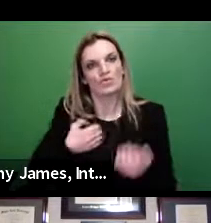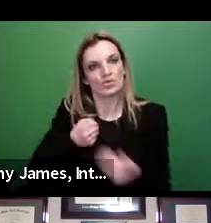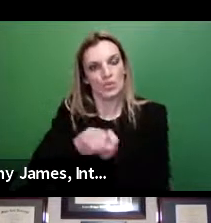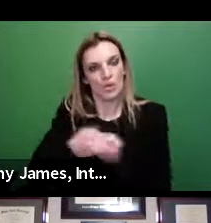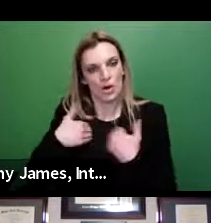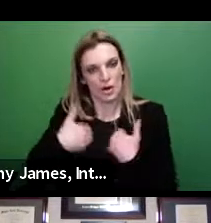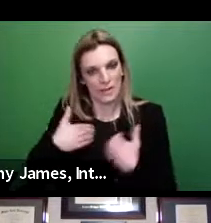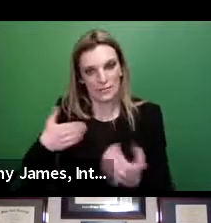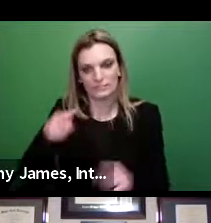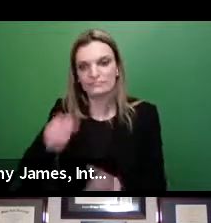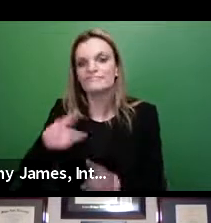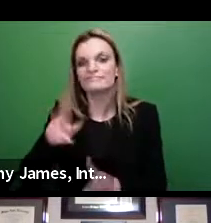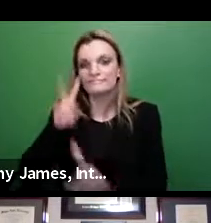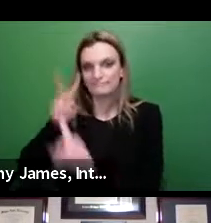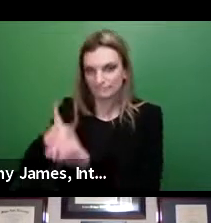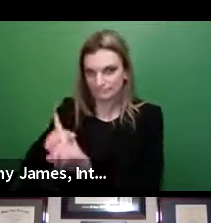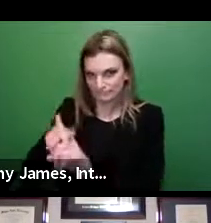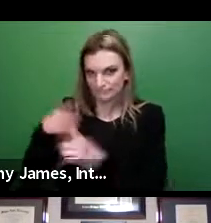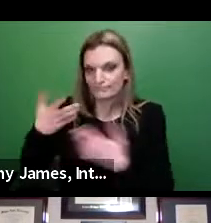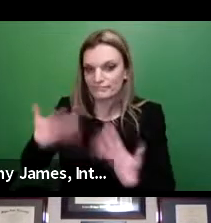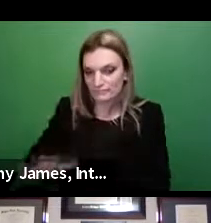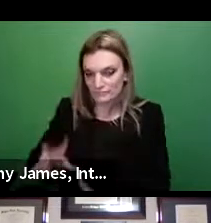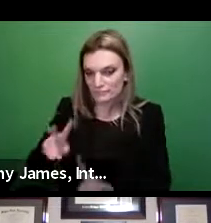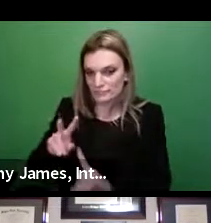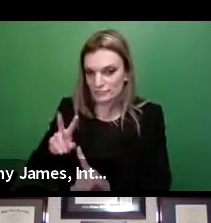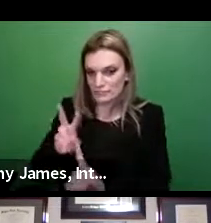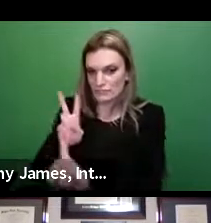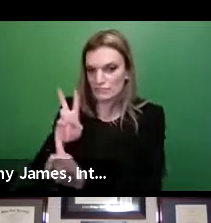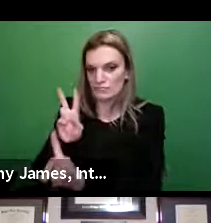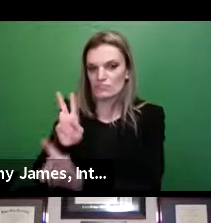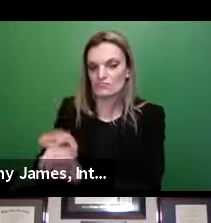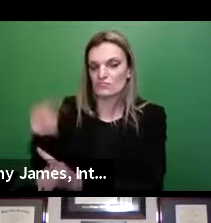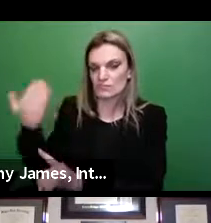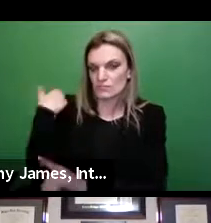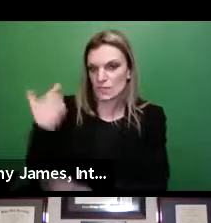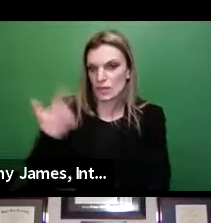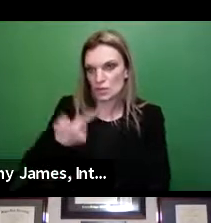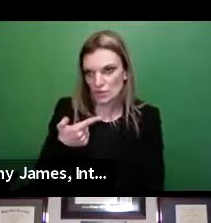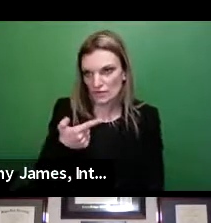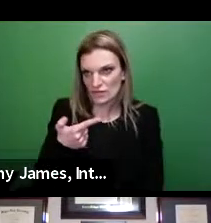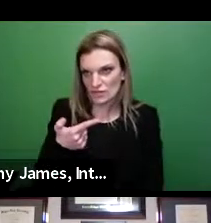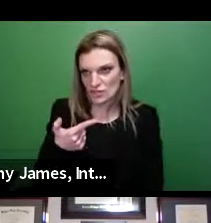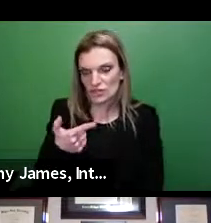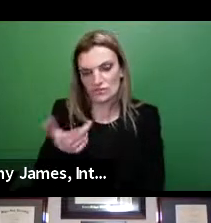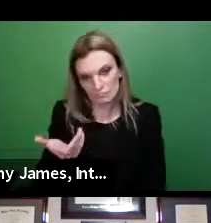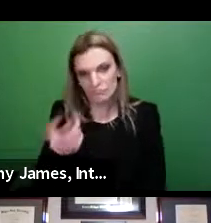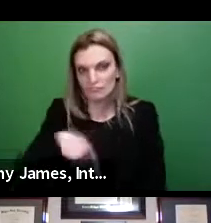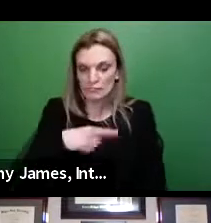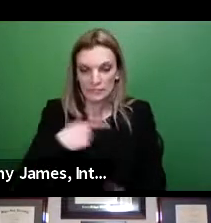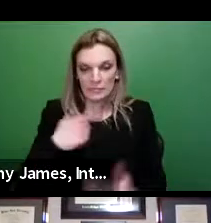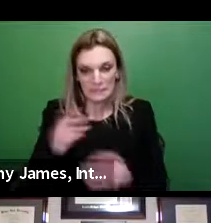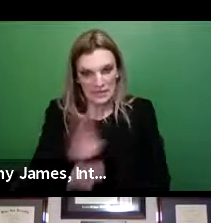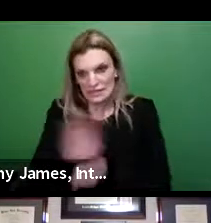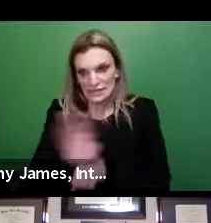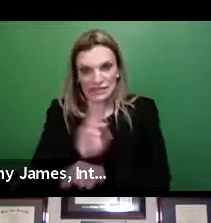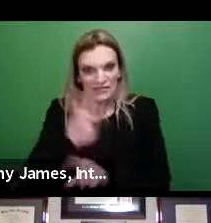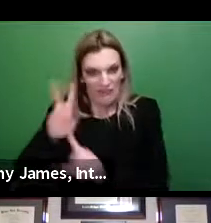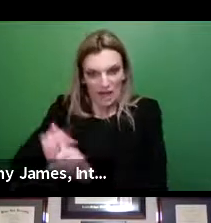Supreme Court, and that was filed on the 21st. So we've been busy